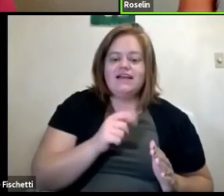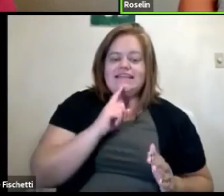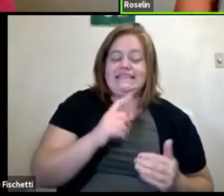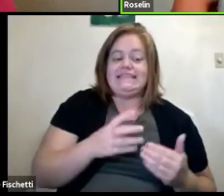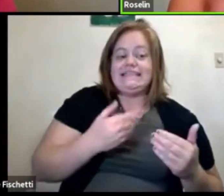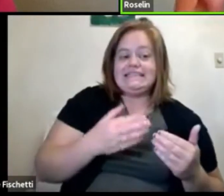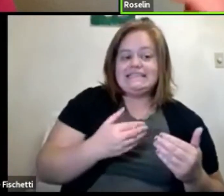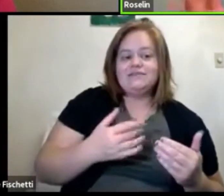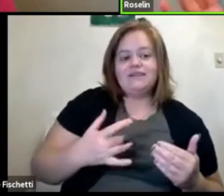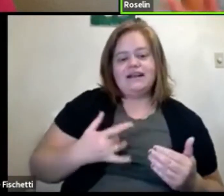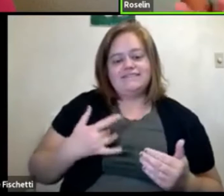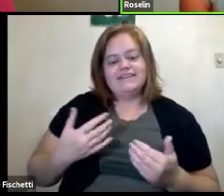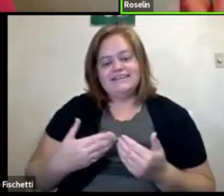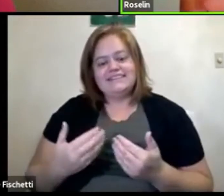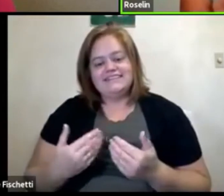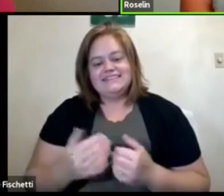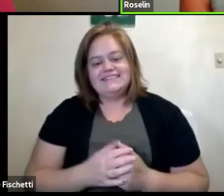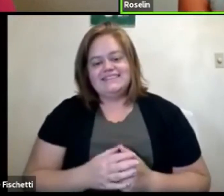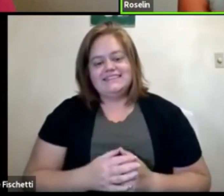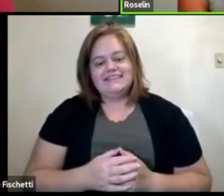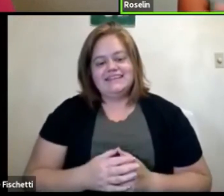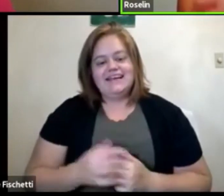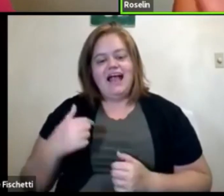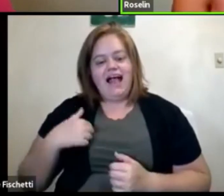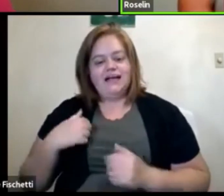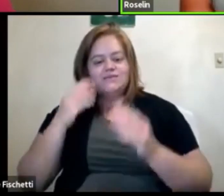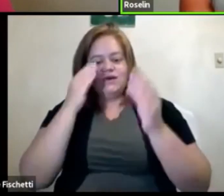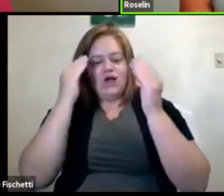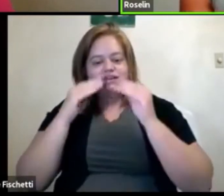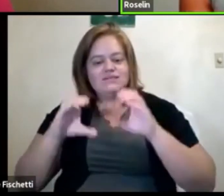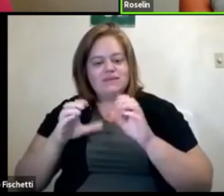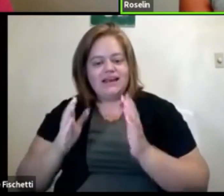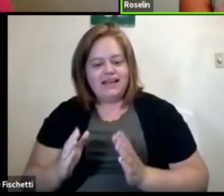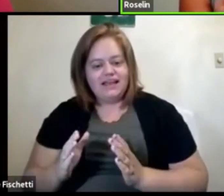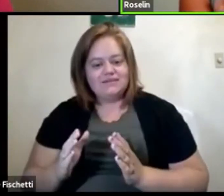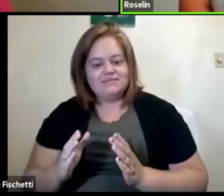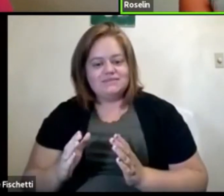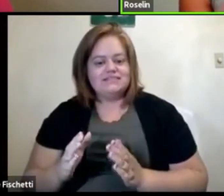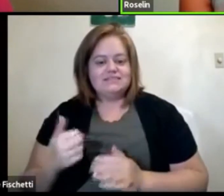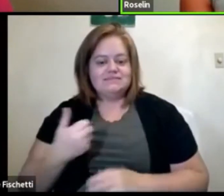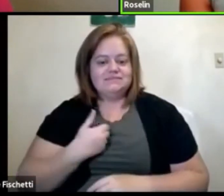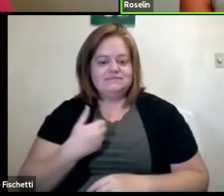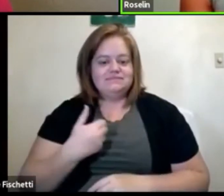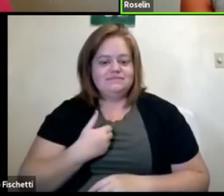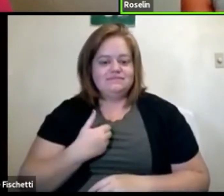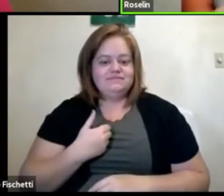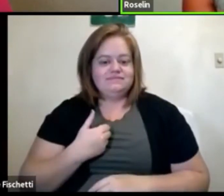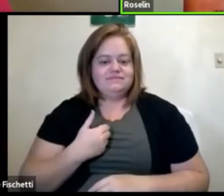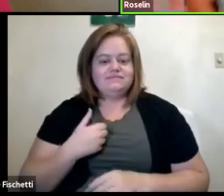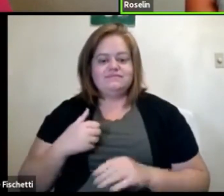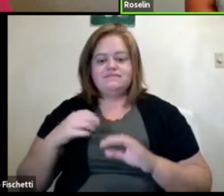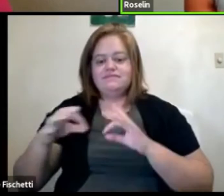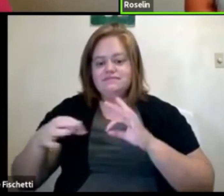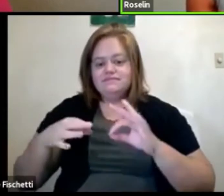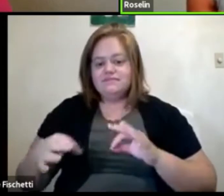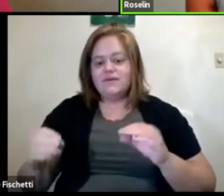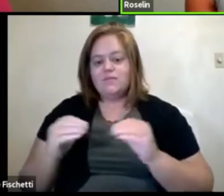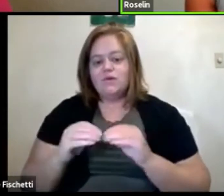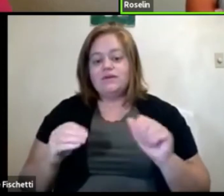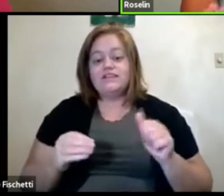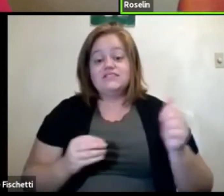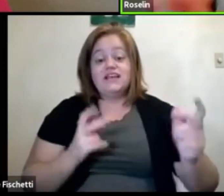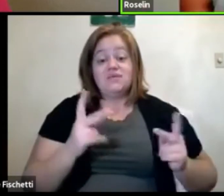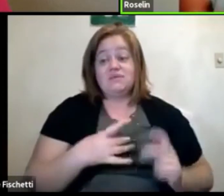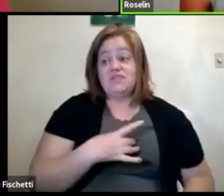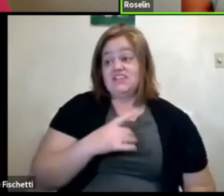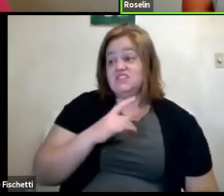I always say, like, although I'm a cosmetic chemist and I talk a lot about it. Also, there's the people that don't like it, and